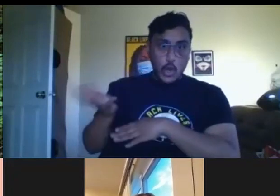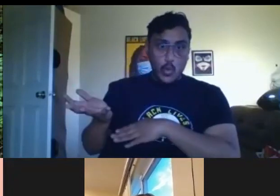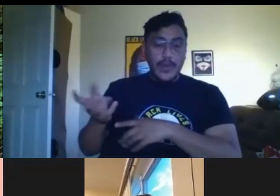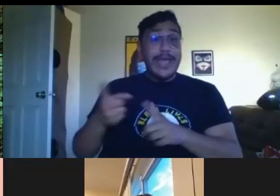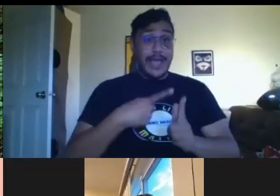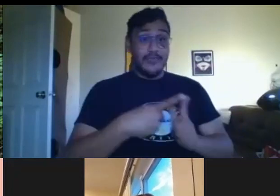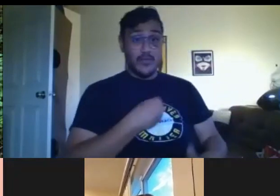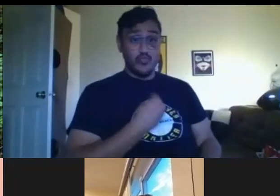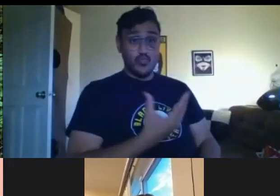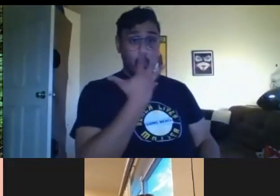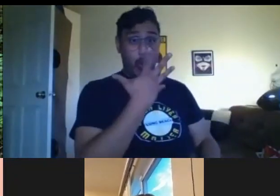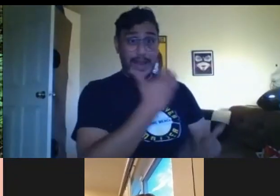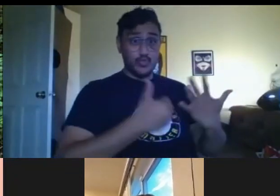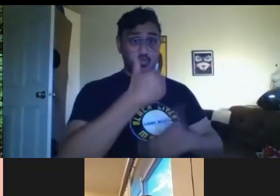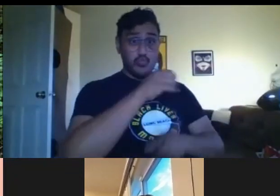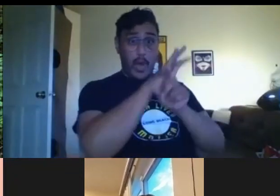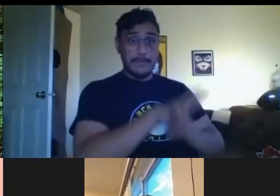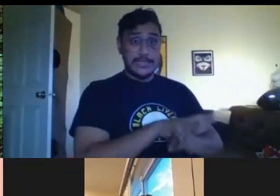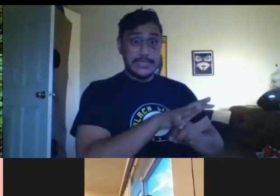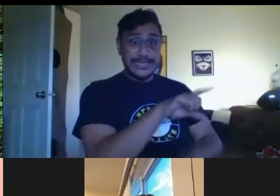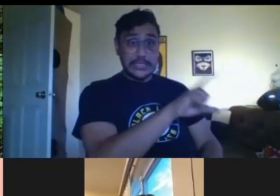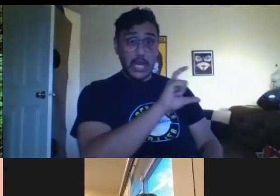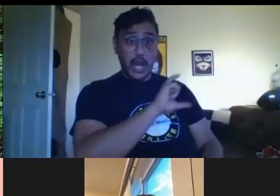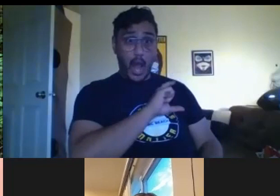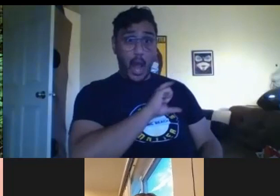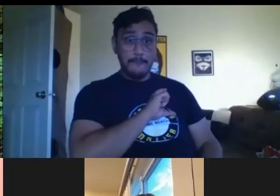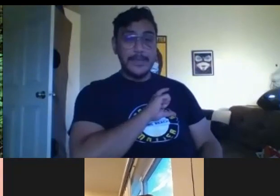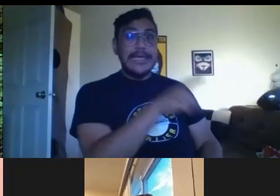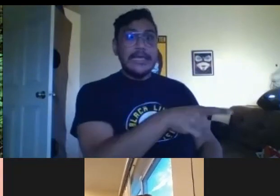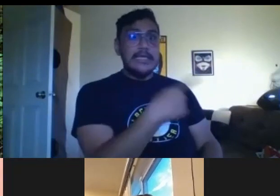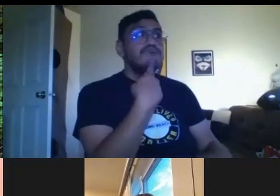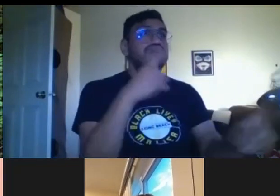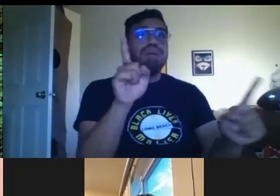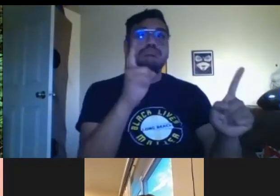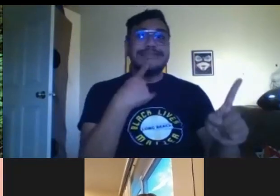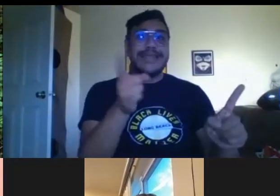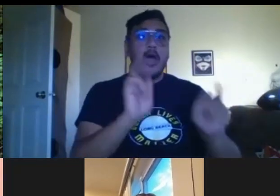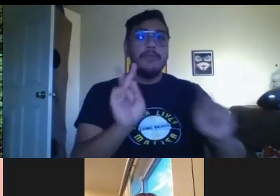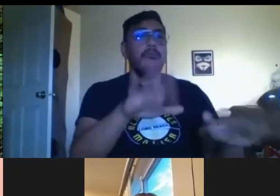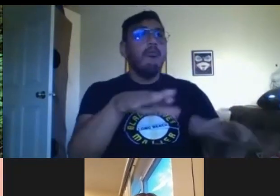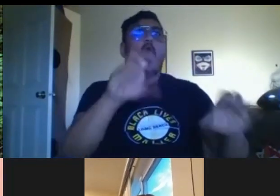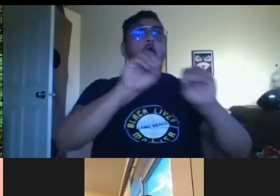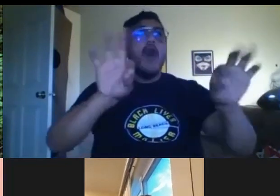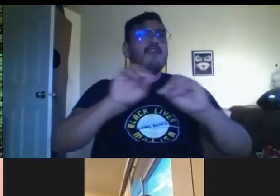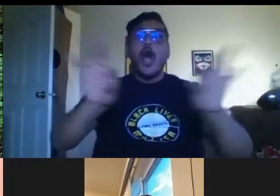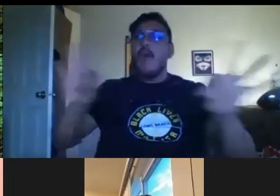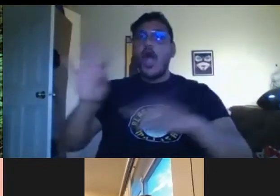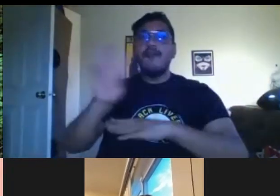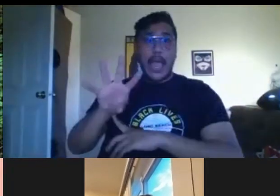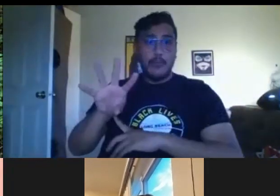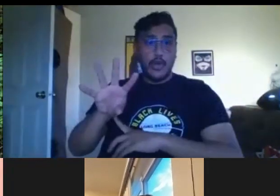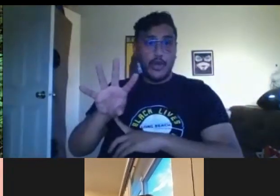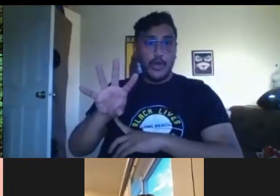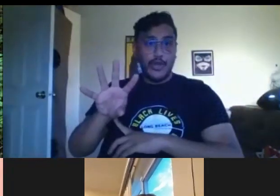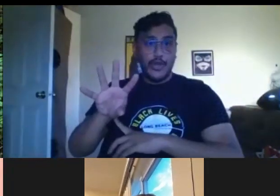told everybody to shut off the cameras, and this is going to be a good one, which was published on YouTube. So my